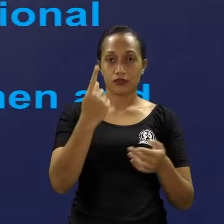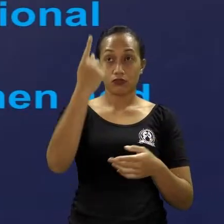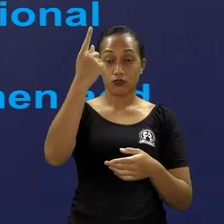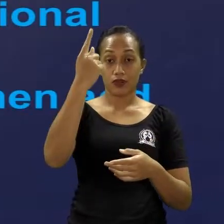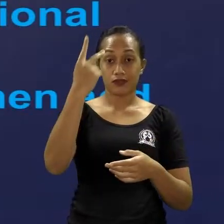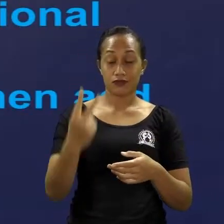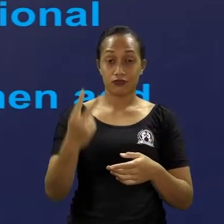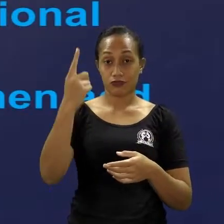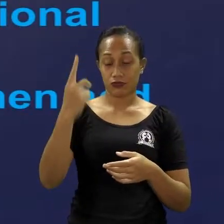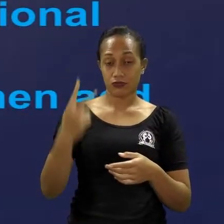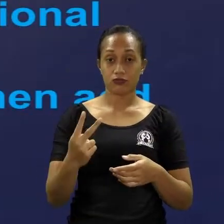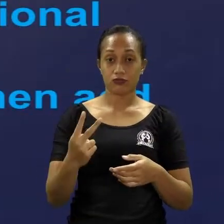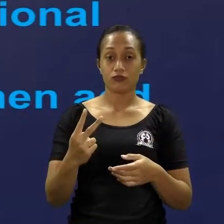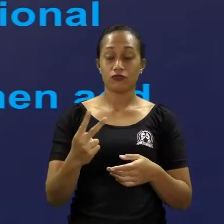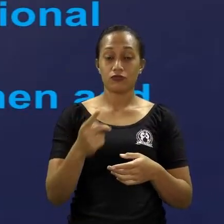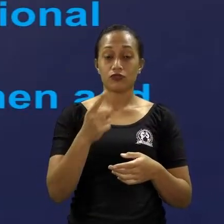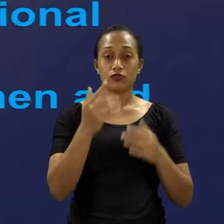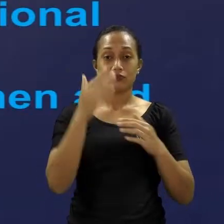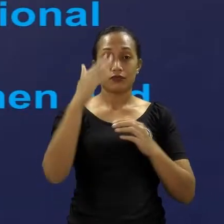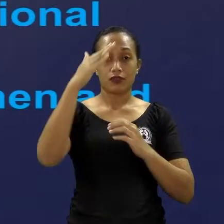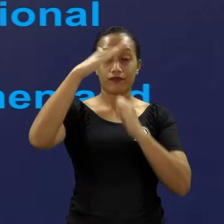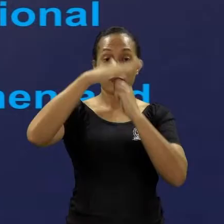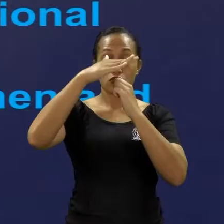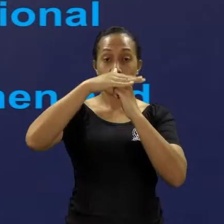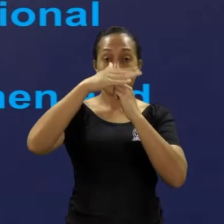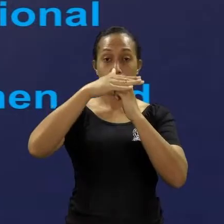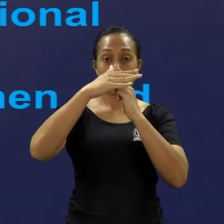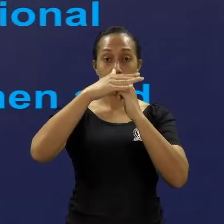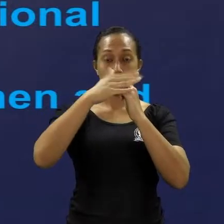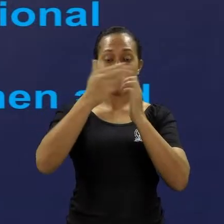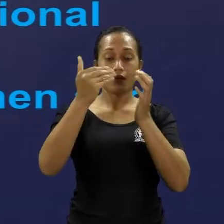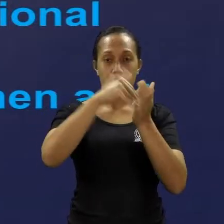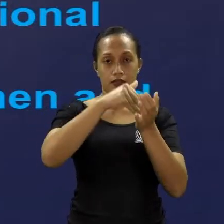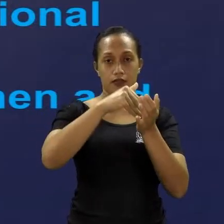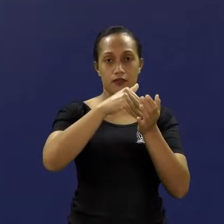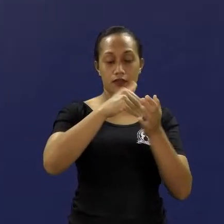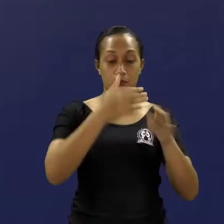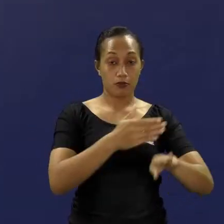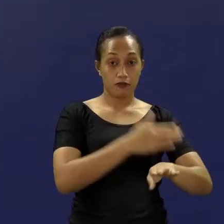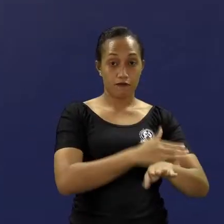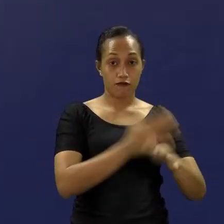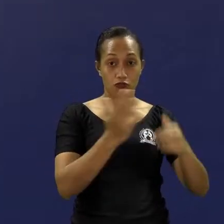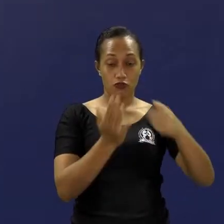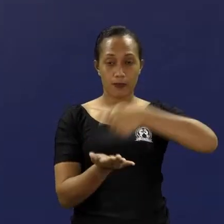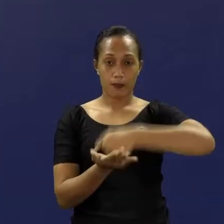po numera nei e pito i lunga o vai ngā mea.